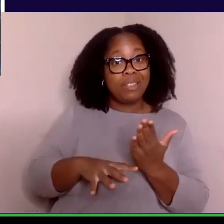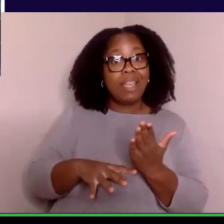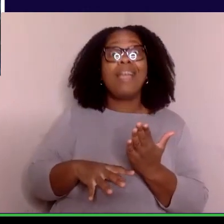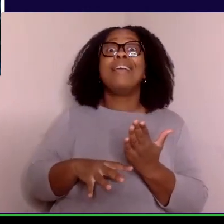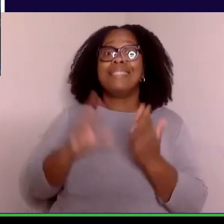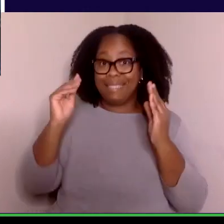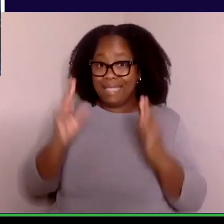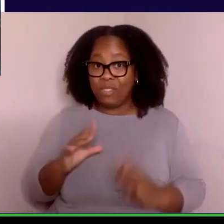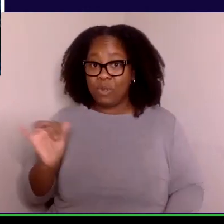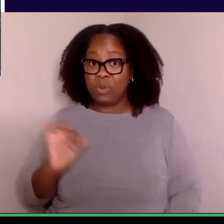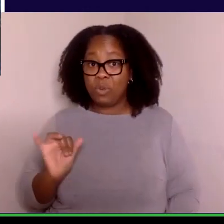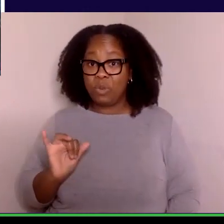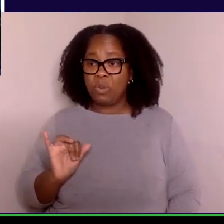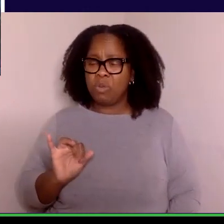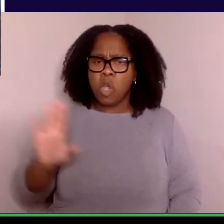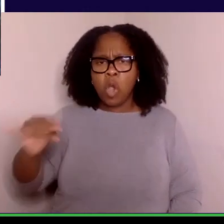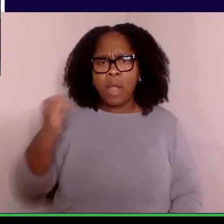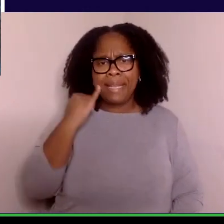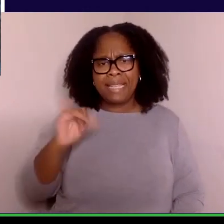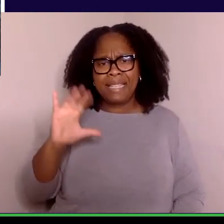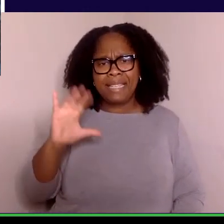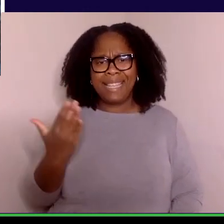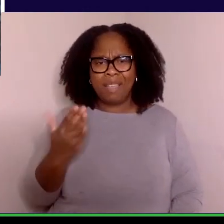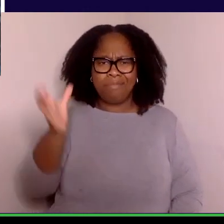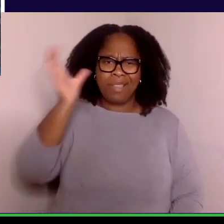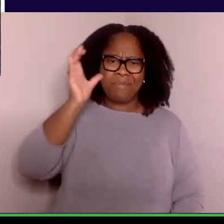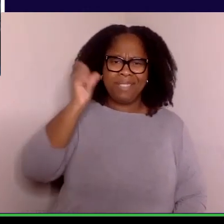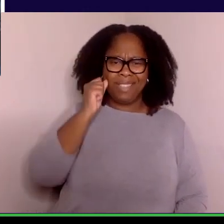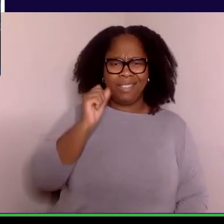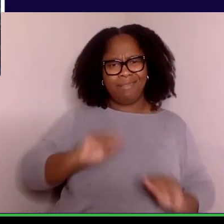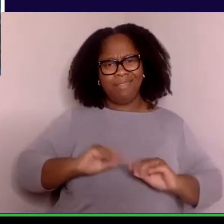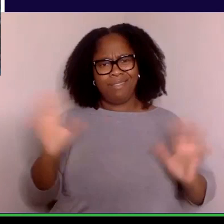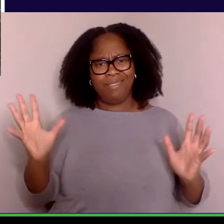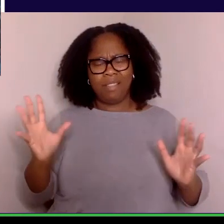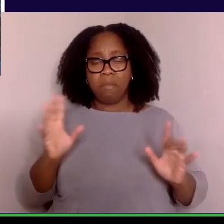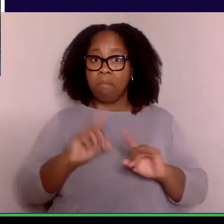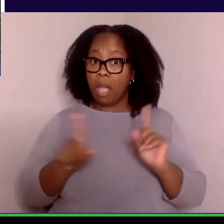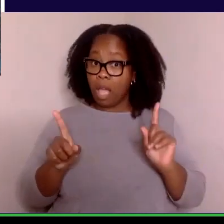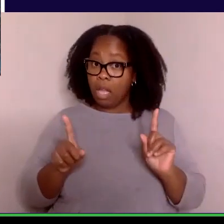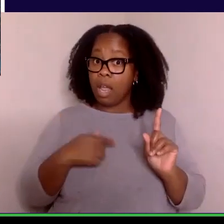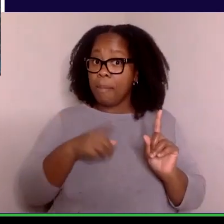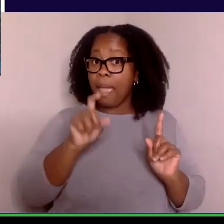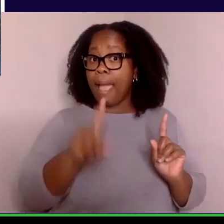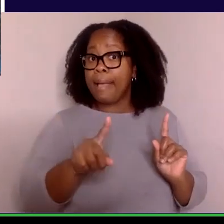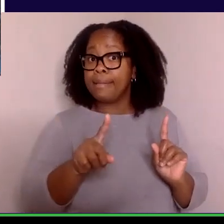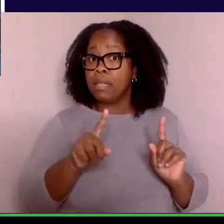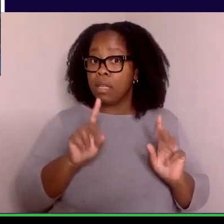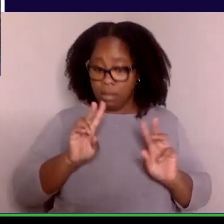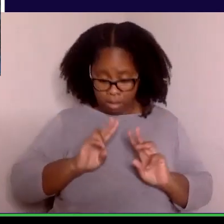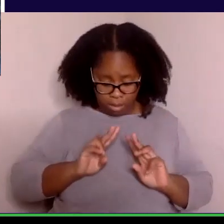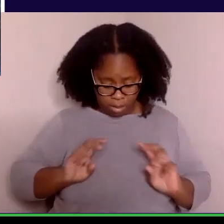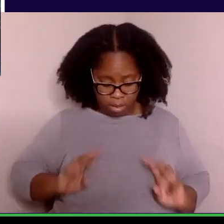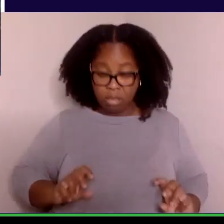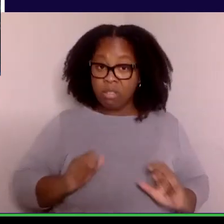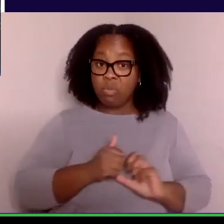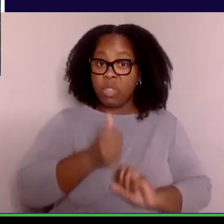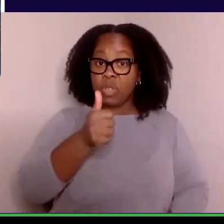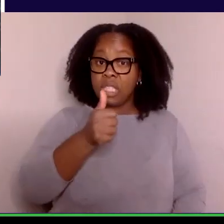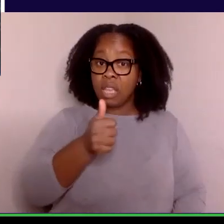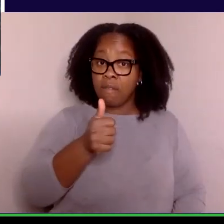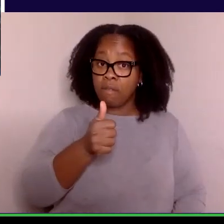may sound straightforward, but I ask you to check in with yourself. How many of these are you